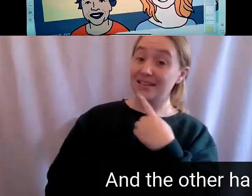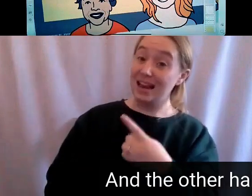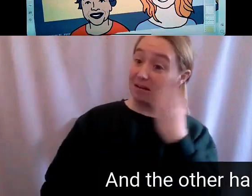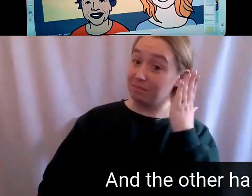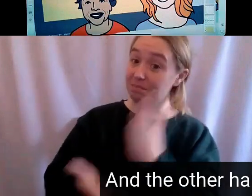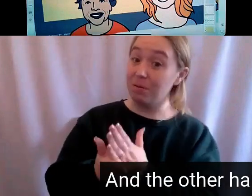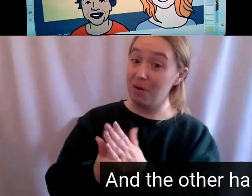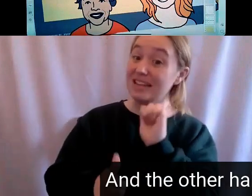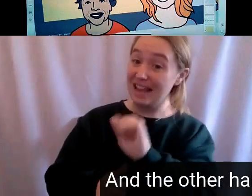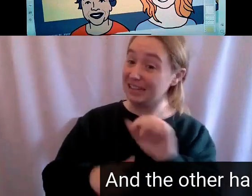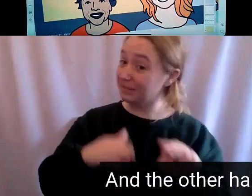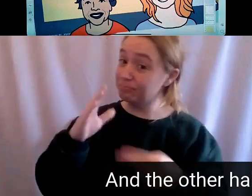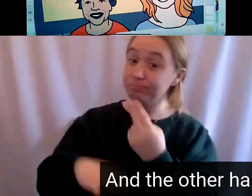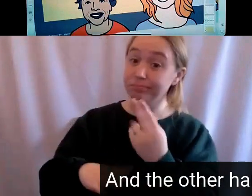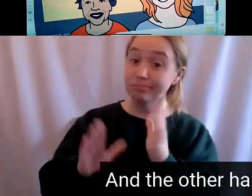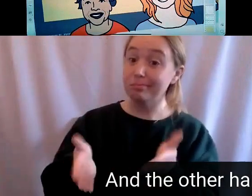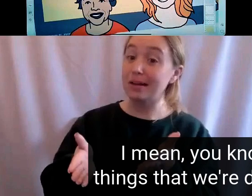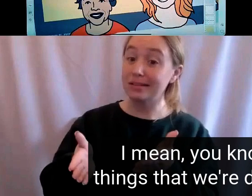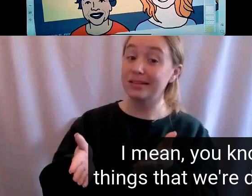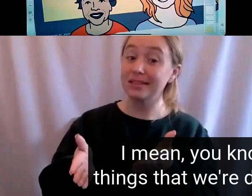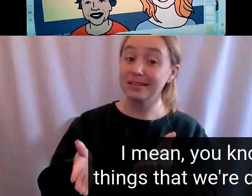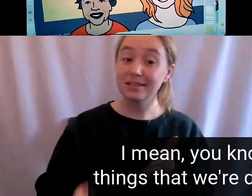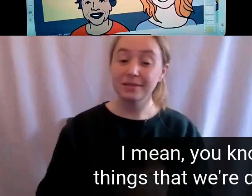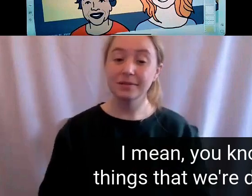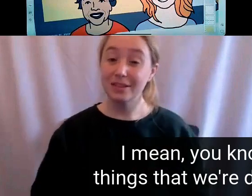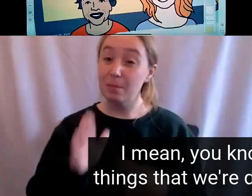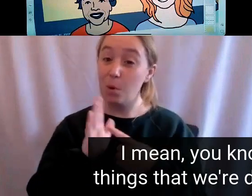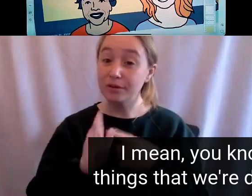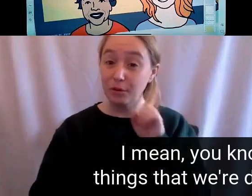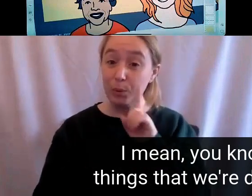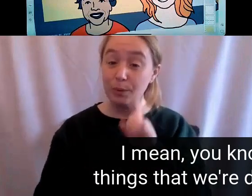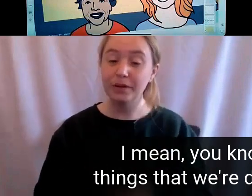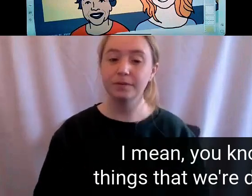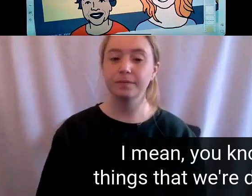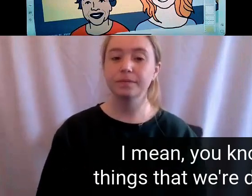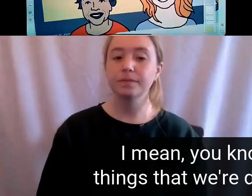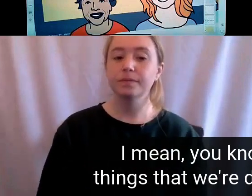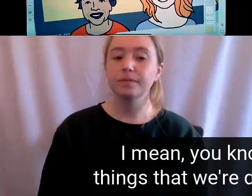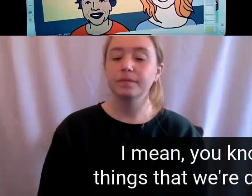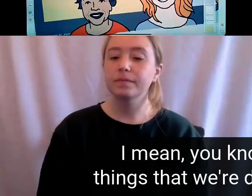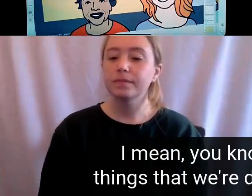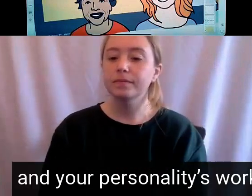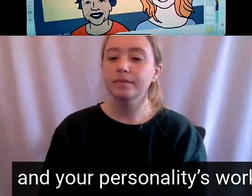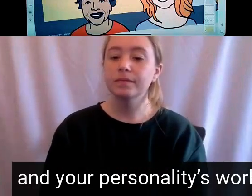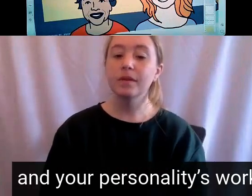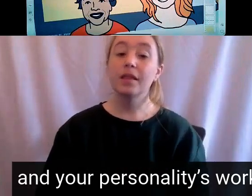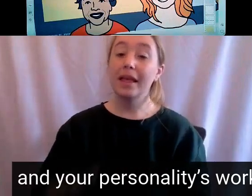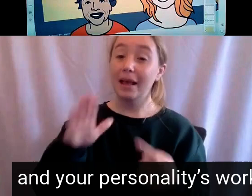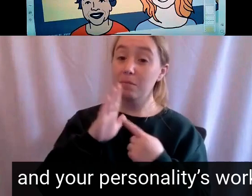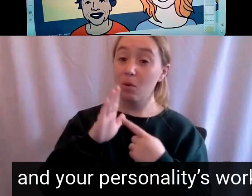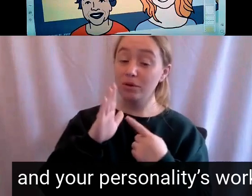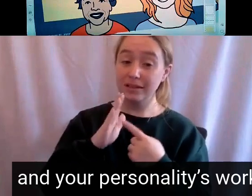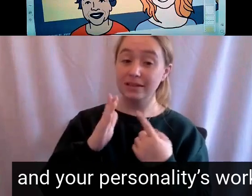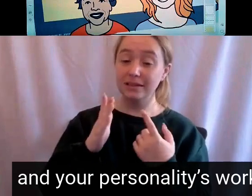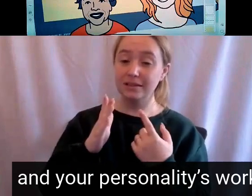on it. And the other half will want to be on it. I mean, I think one of the things that we're doing here today, Jenny, and